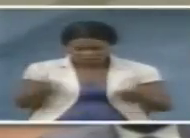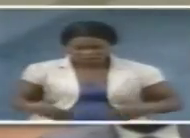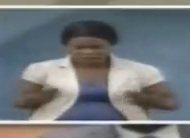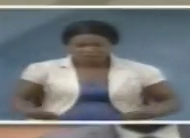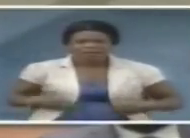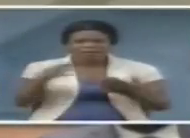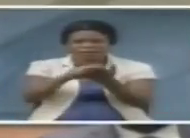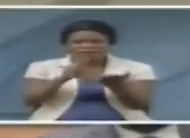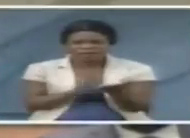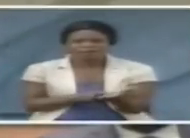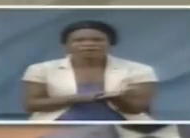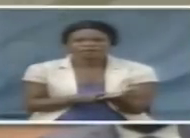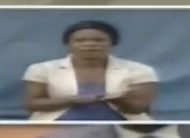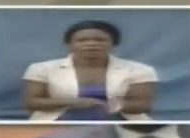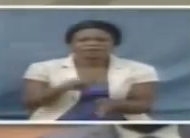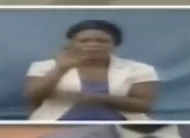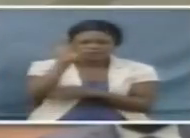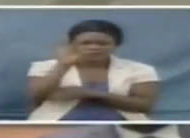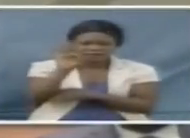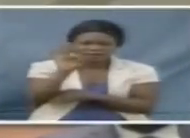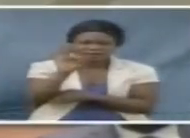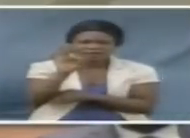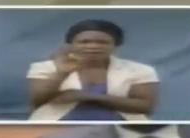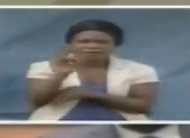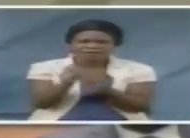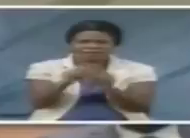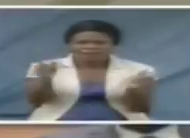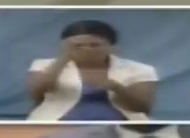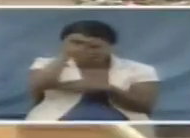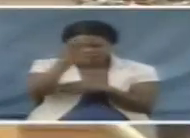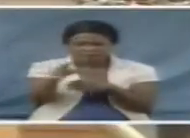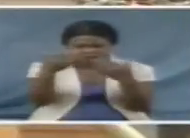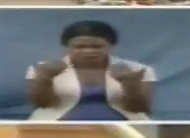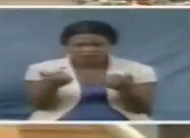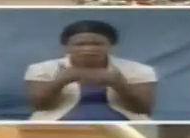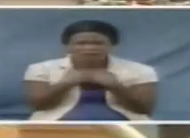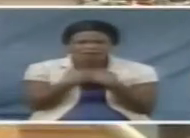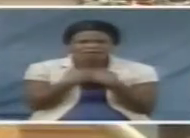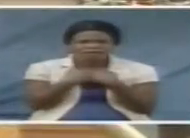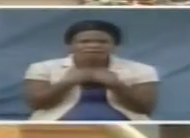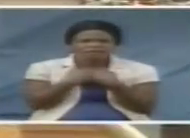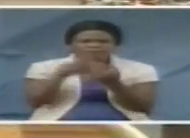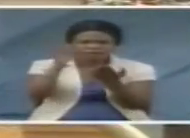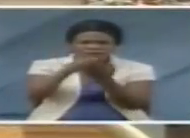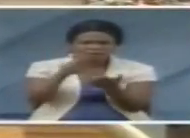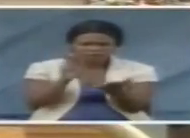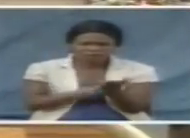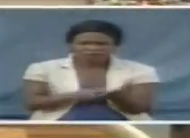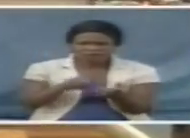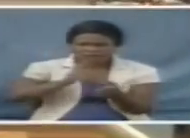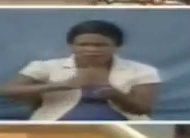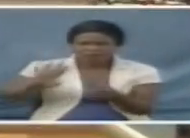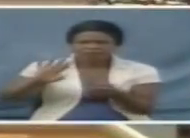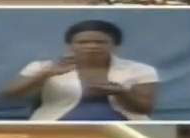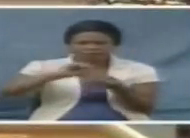management of our mineral resources. I'm pleased to report, Mr. Speaker, that 9 of the major mines have now